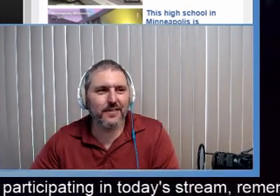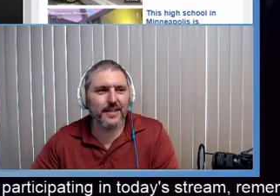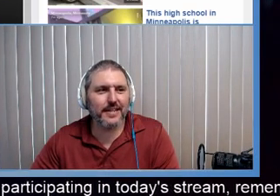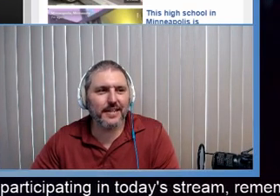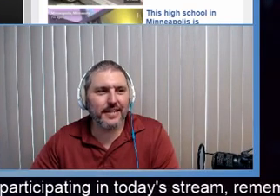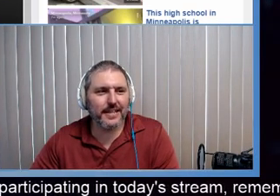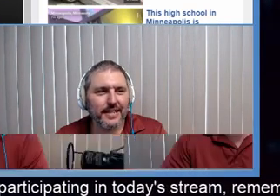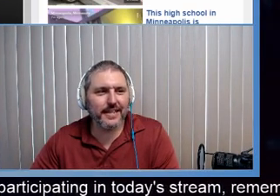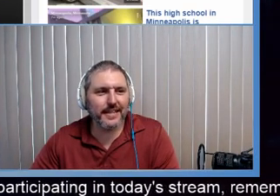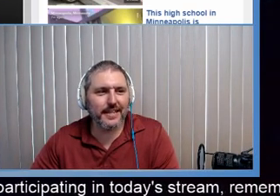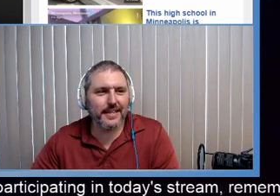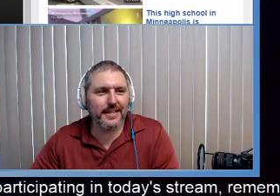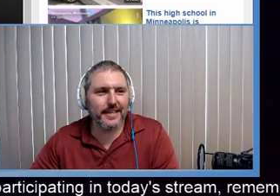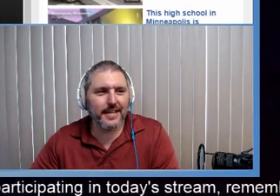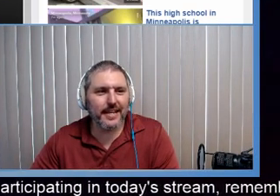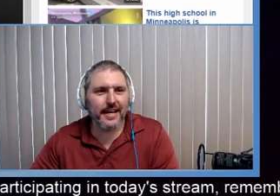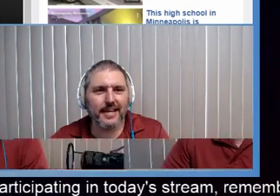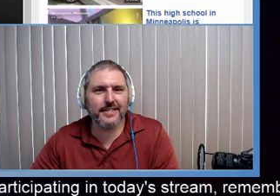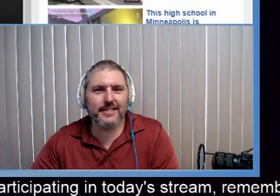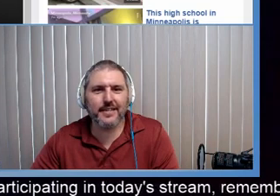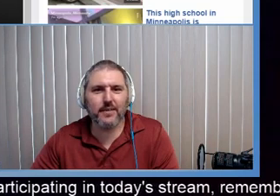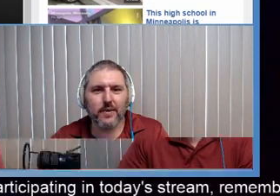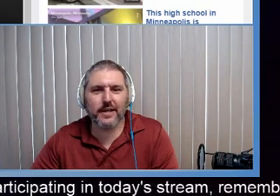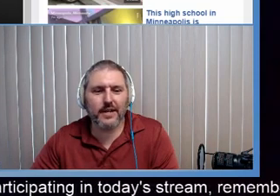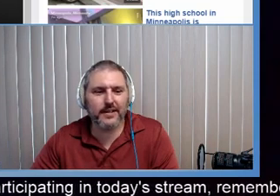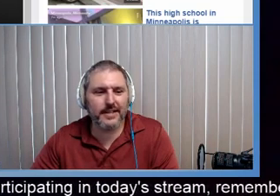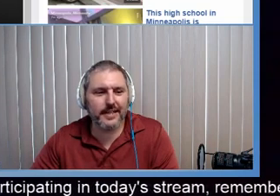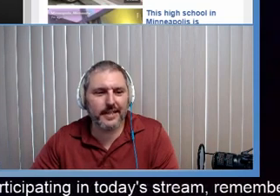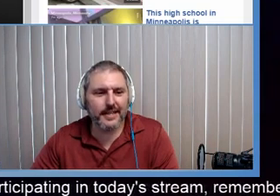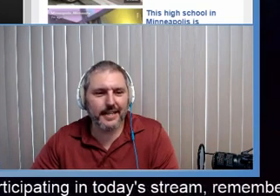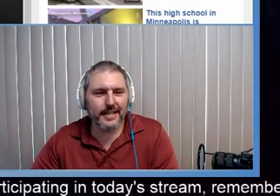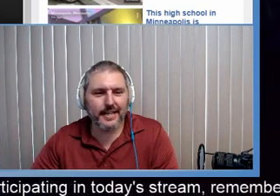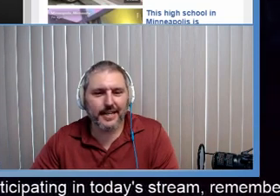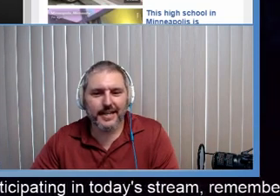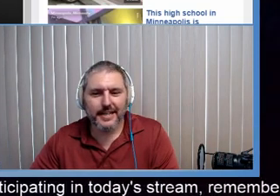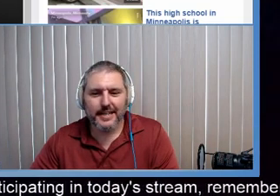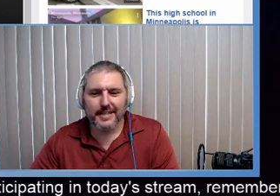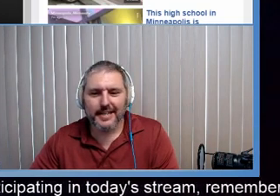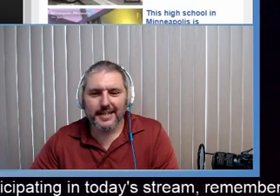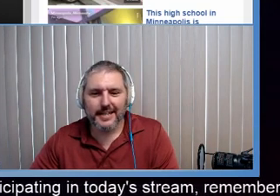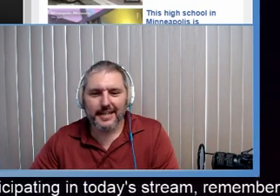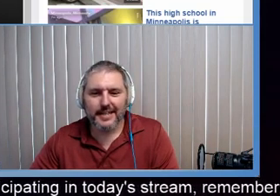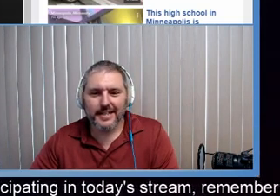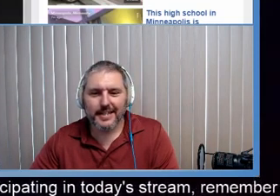I'm gonna tell you what. I know you lying. That guy just needed a workout, didn't he?